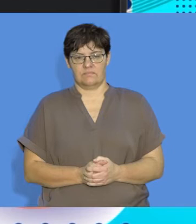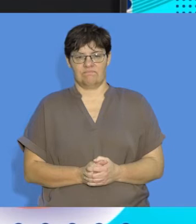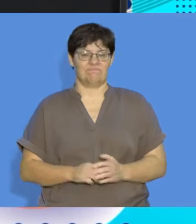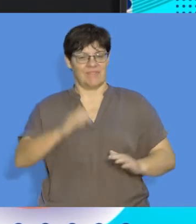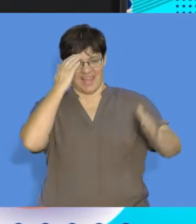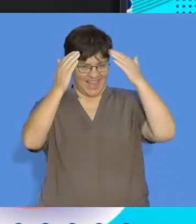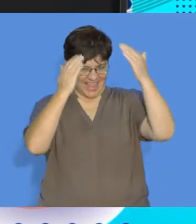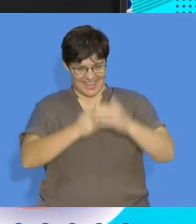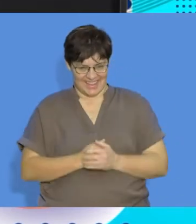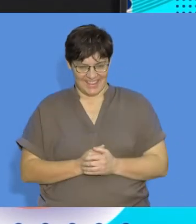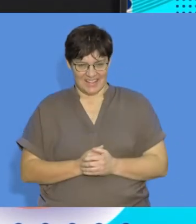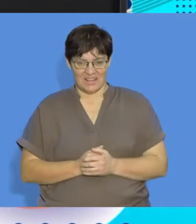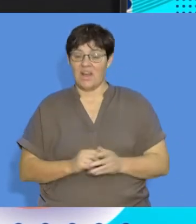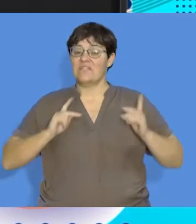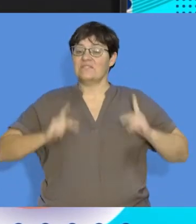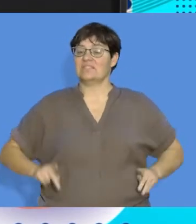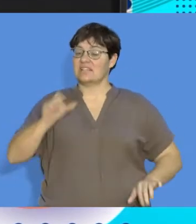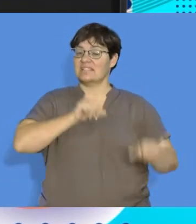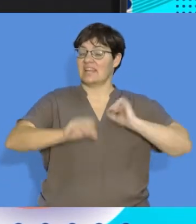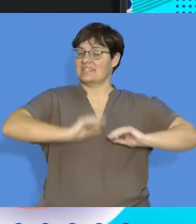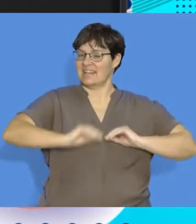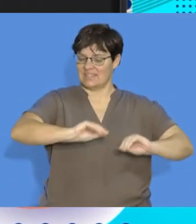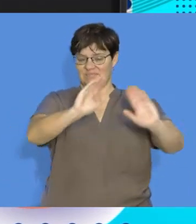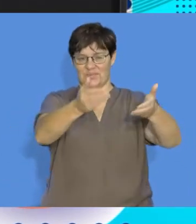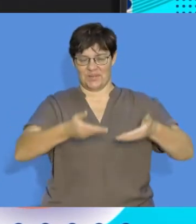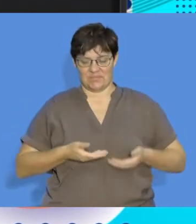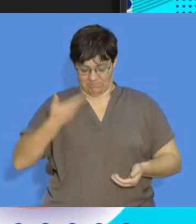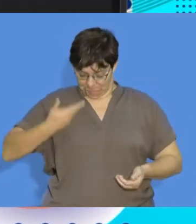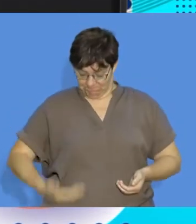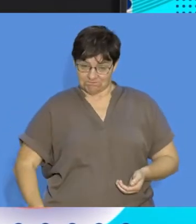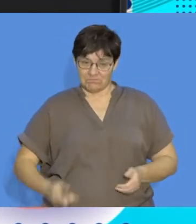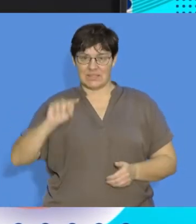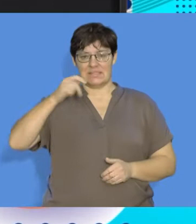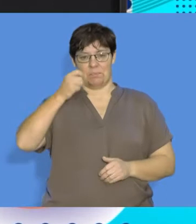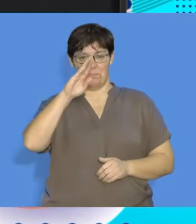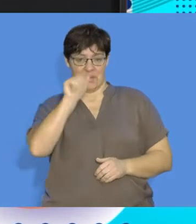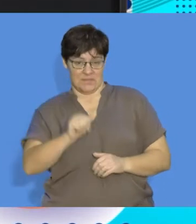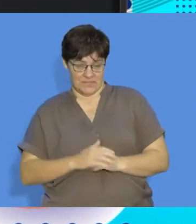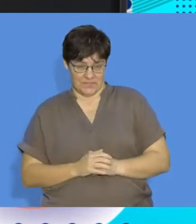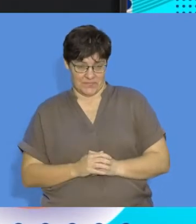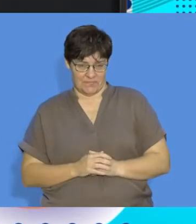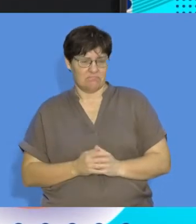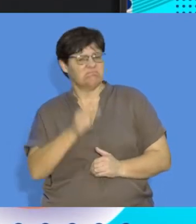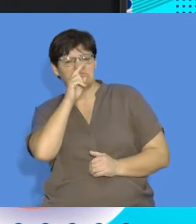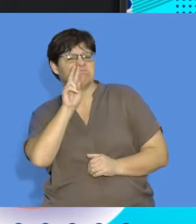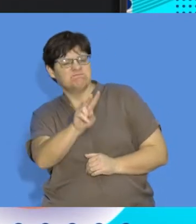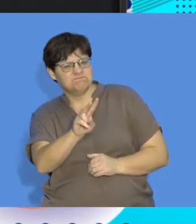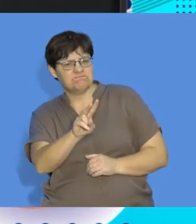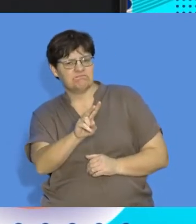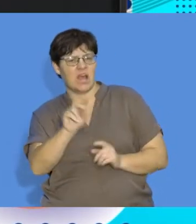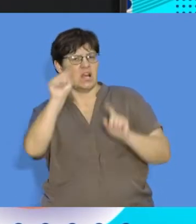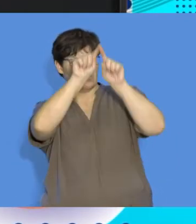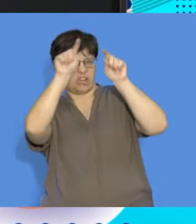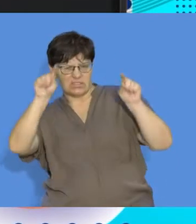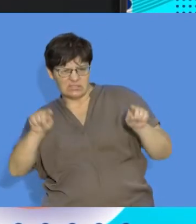Hello and welcome to our physical sciences lesson. My name is Tem. Today we are looking at electric circuits. What